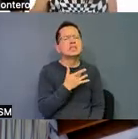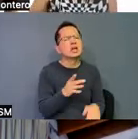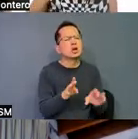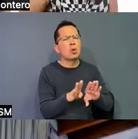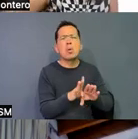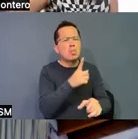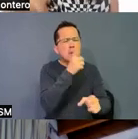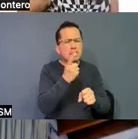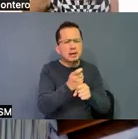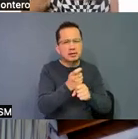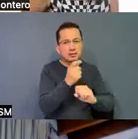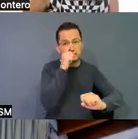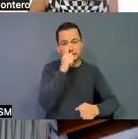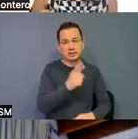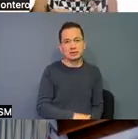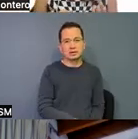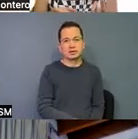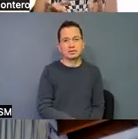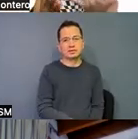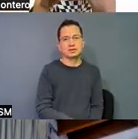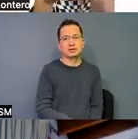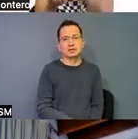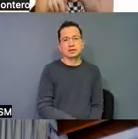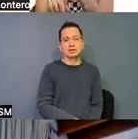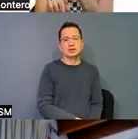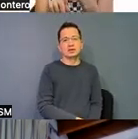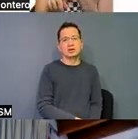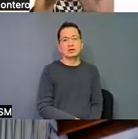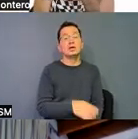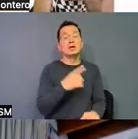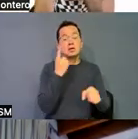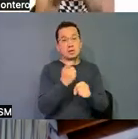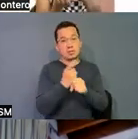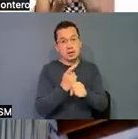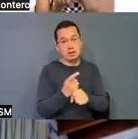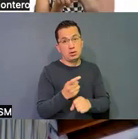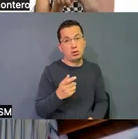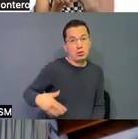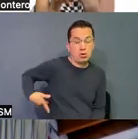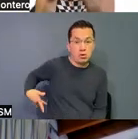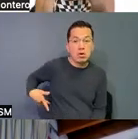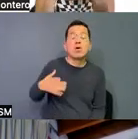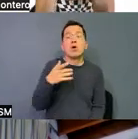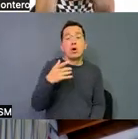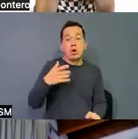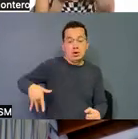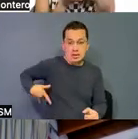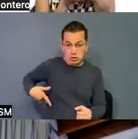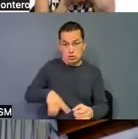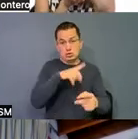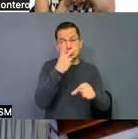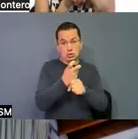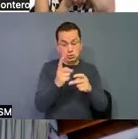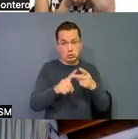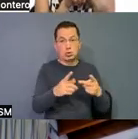one. Yeah. Where it enters the system. First it goes liver, then it goes to the heart.